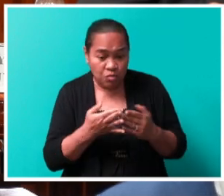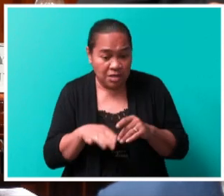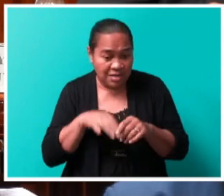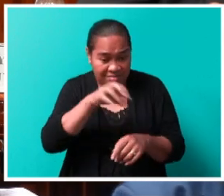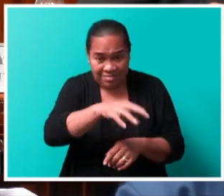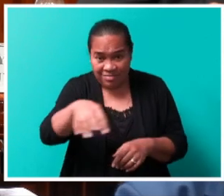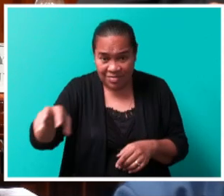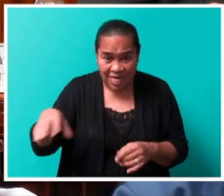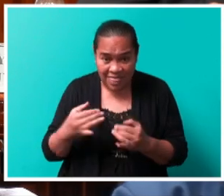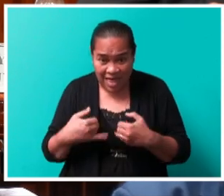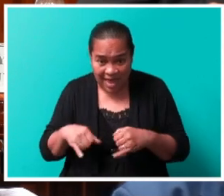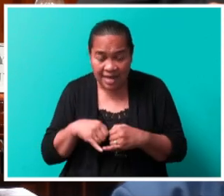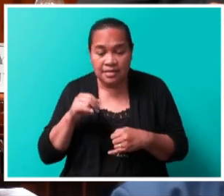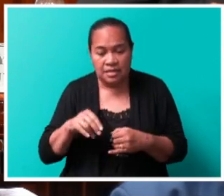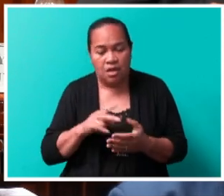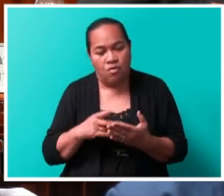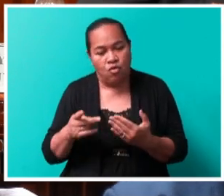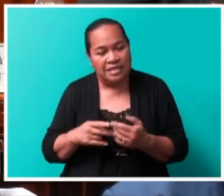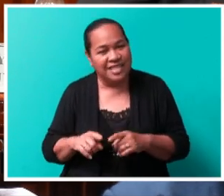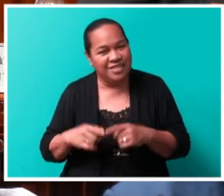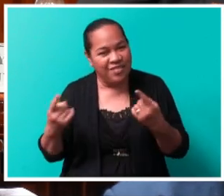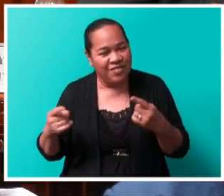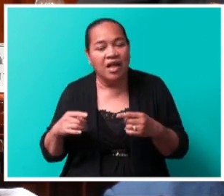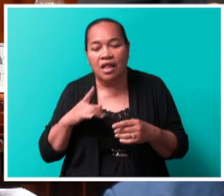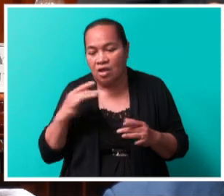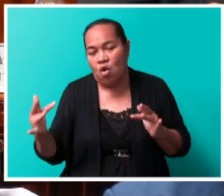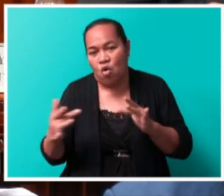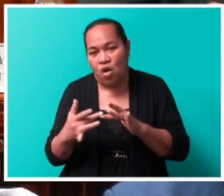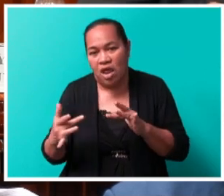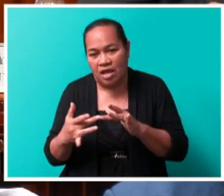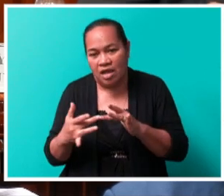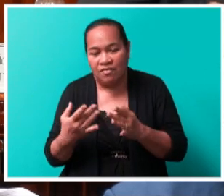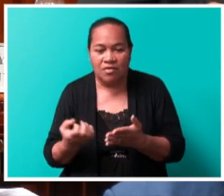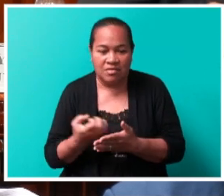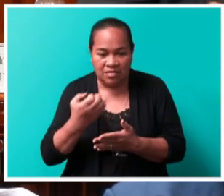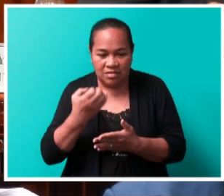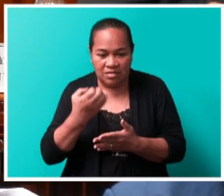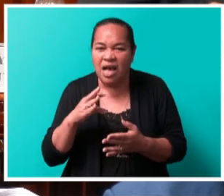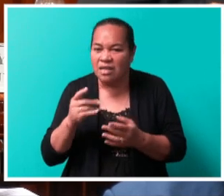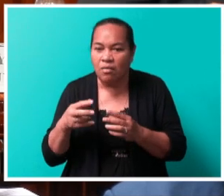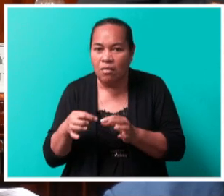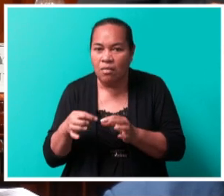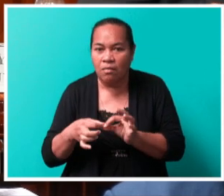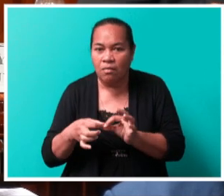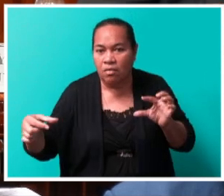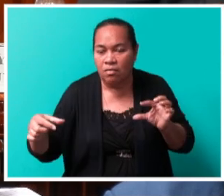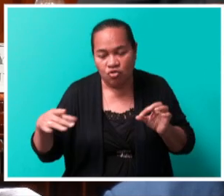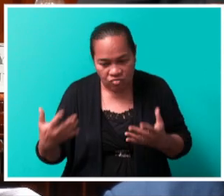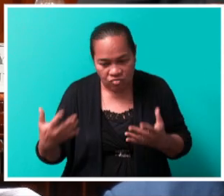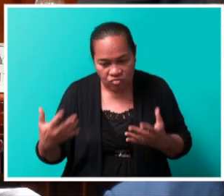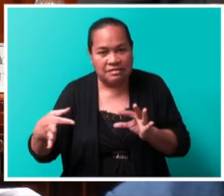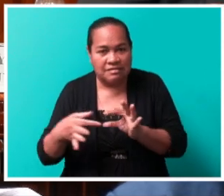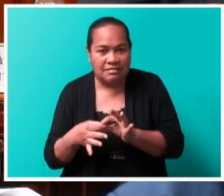islands, this program is the difference between being connected to the national economy and being cut off from it. Cabinet